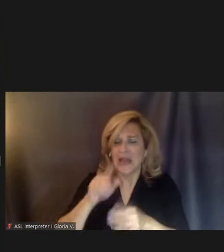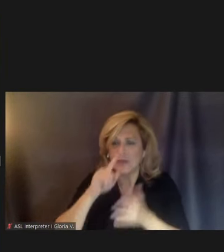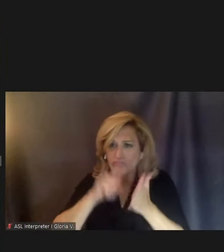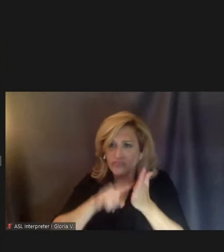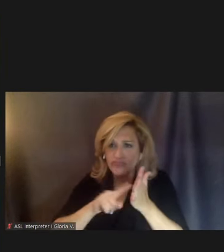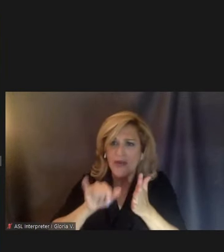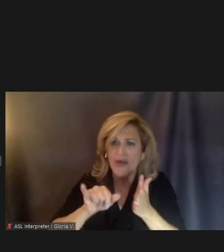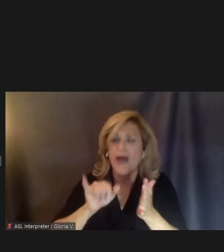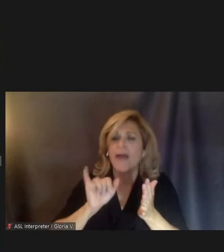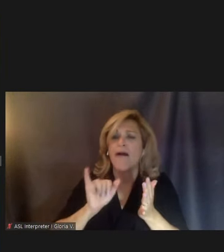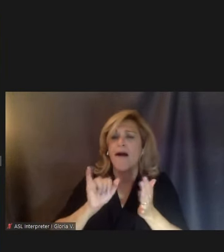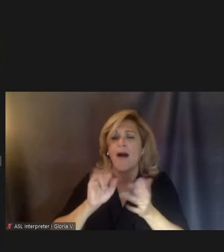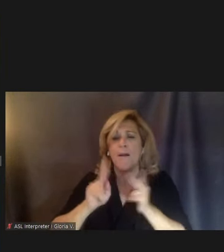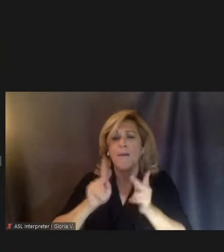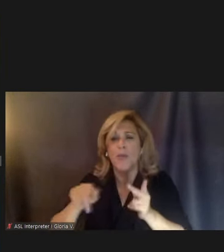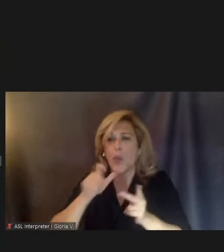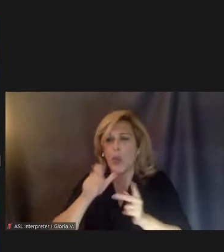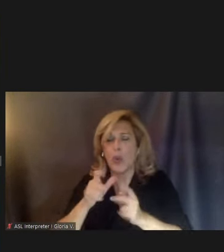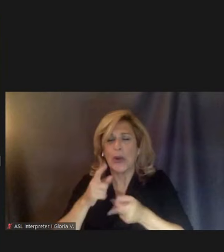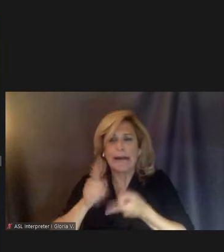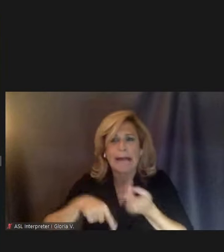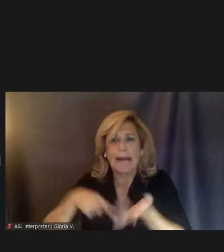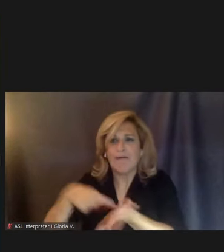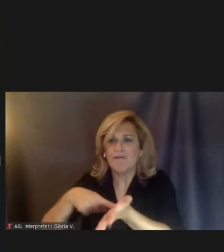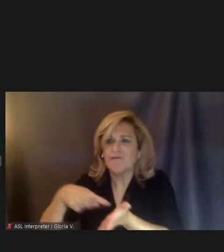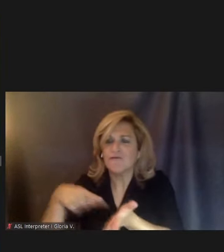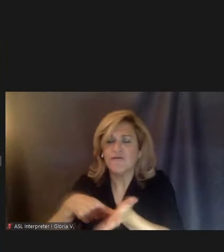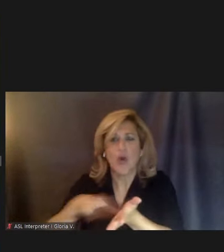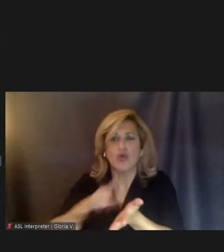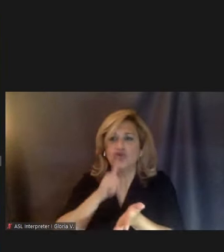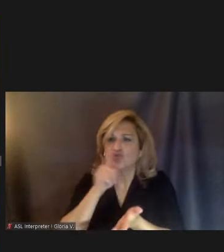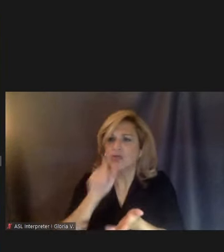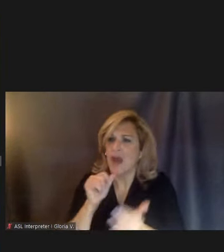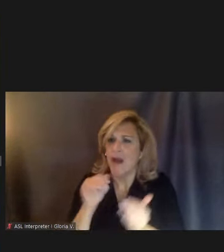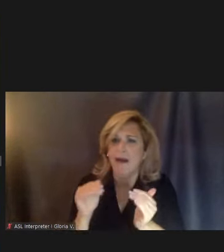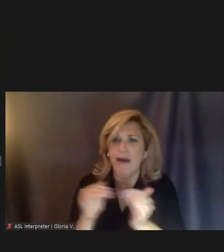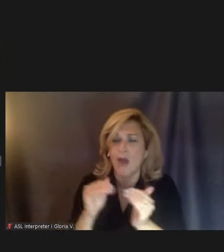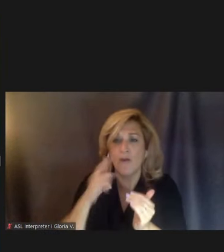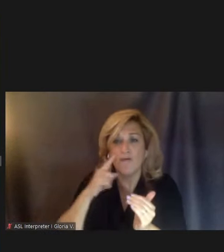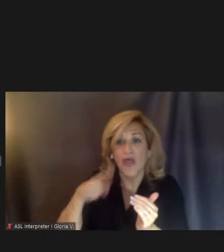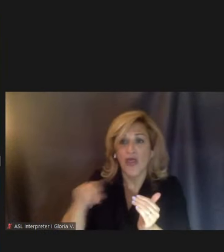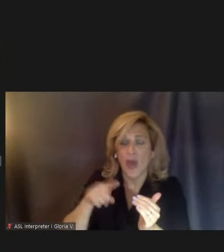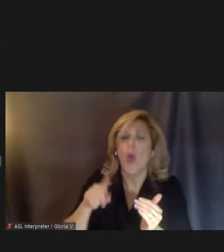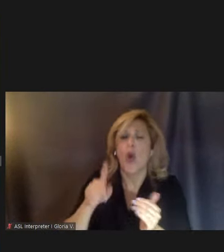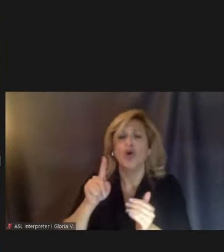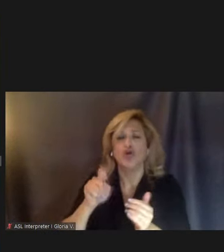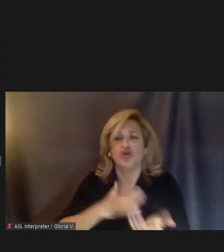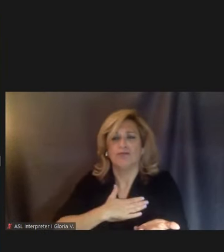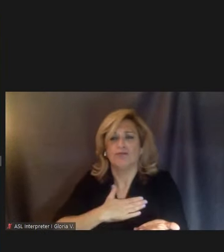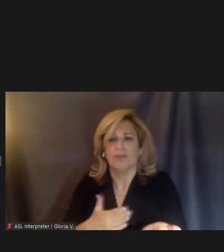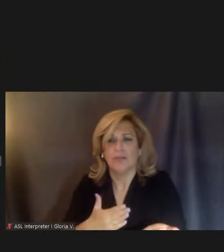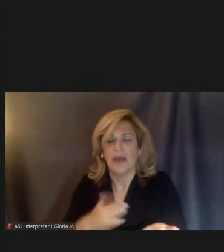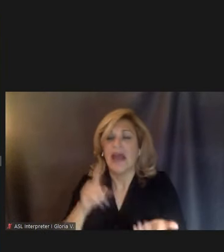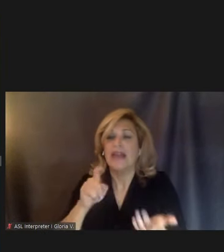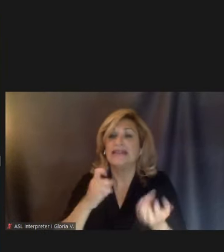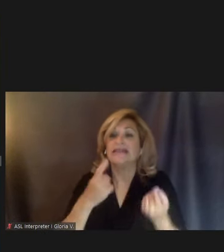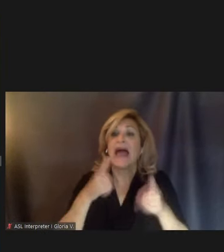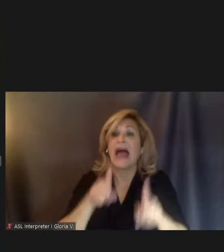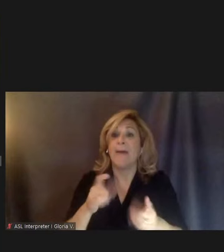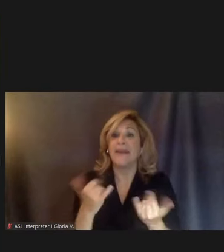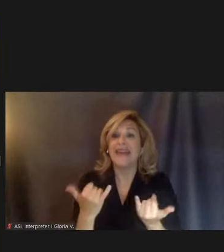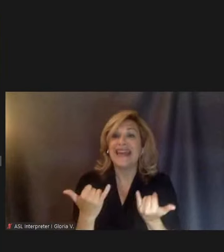severe hardship or gross inequity is truly compelling. Congestion pricing needs to happen, and it needs to happen now.